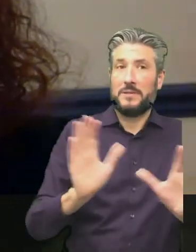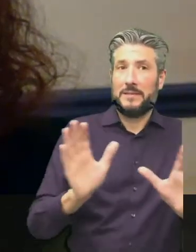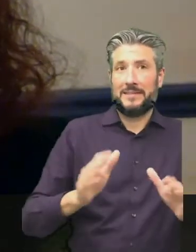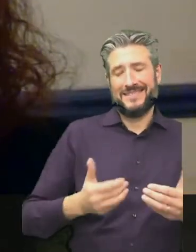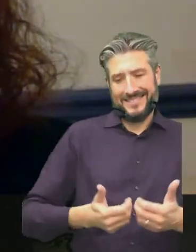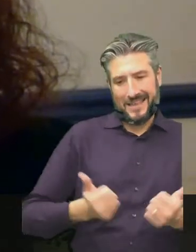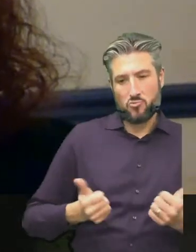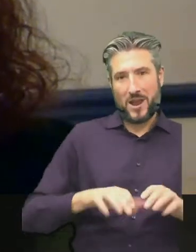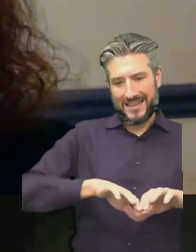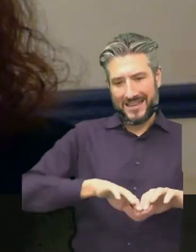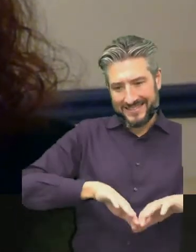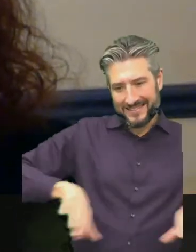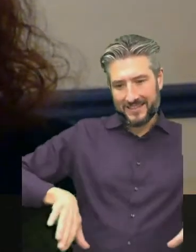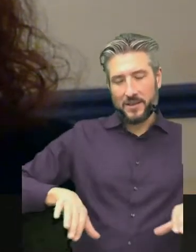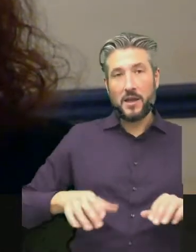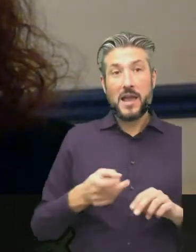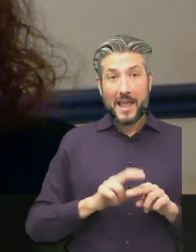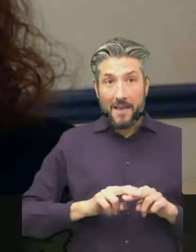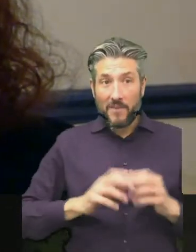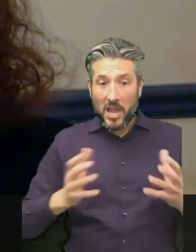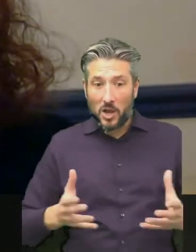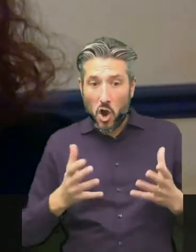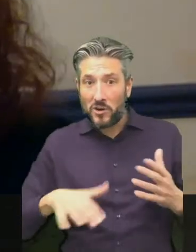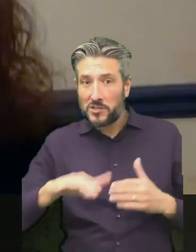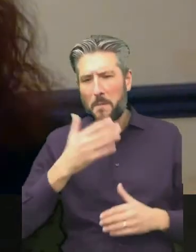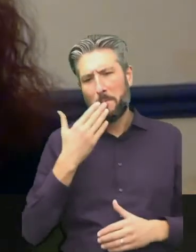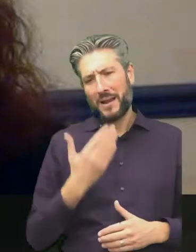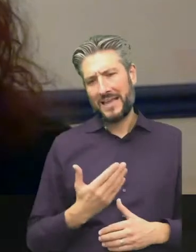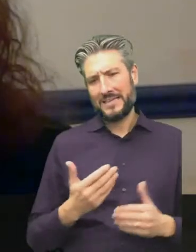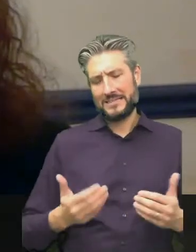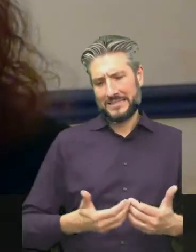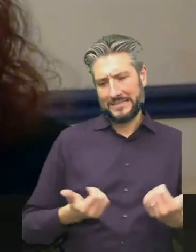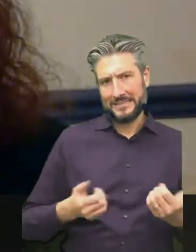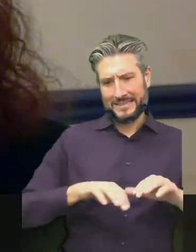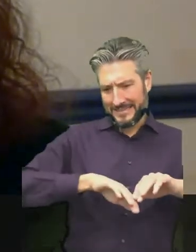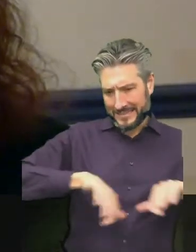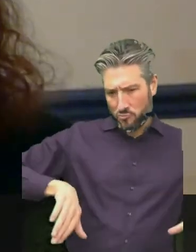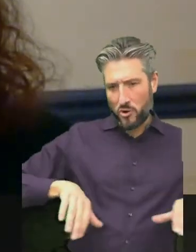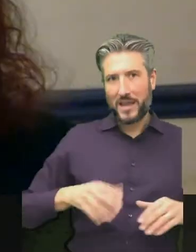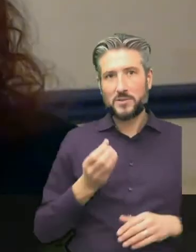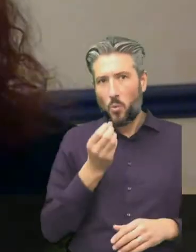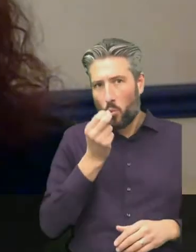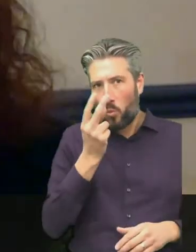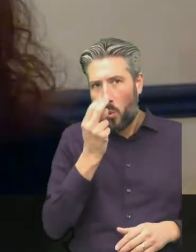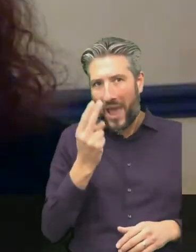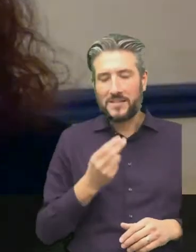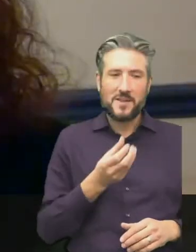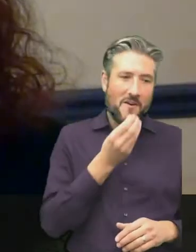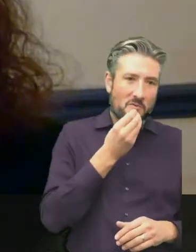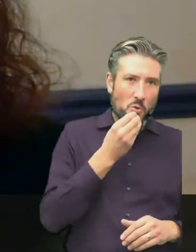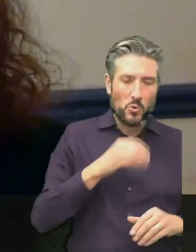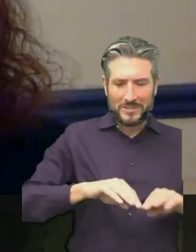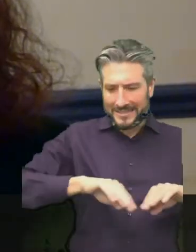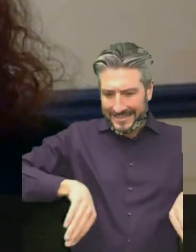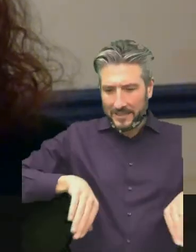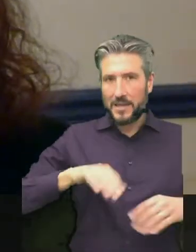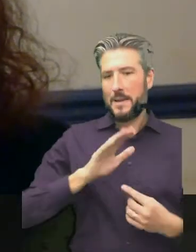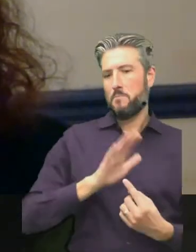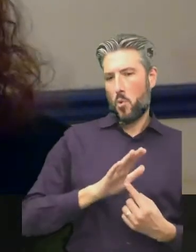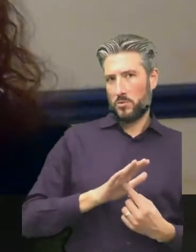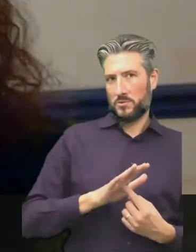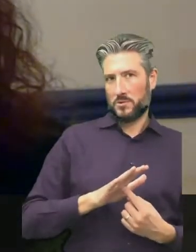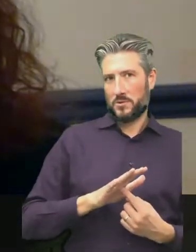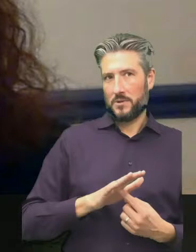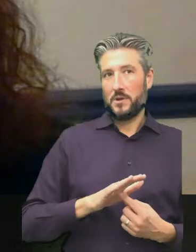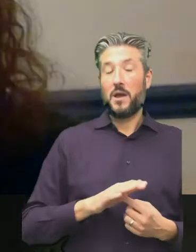to separate their waste, the more likely they are to do that and to separate out the 6 dry recyclates that the Mayor was